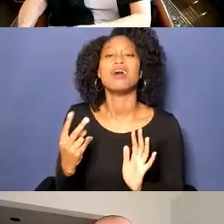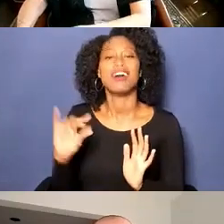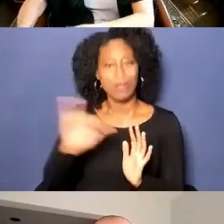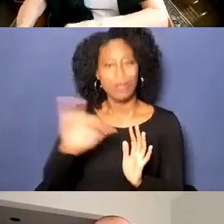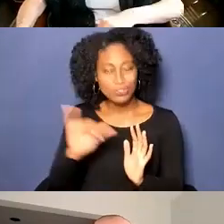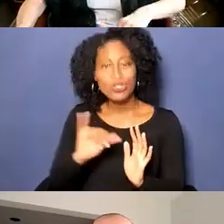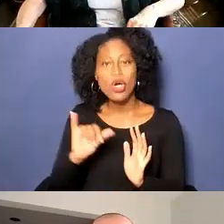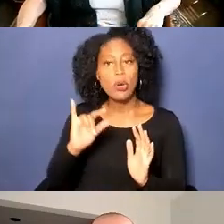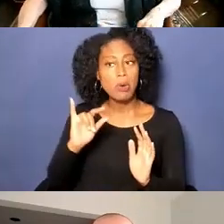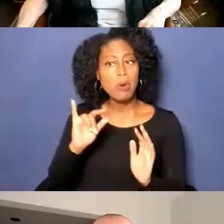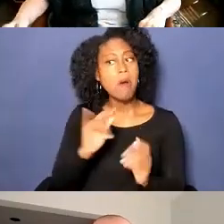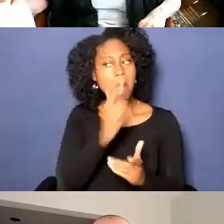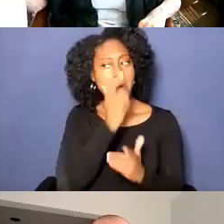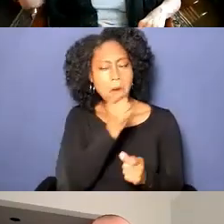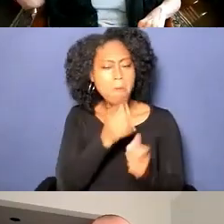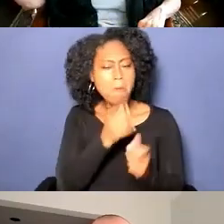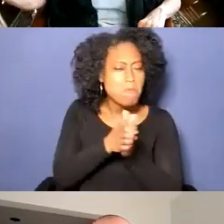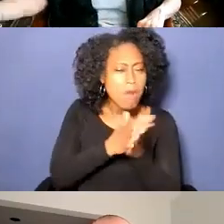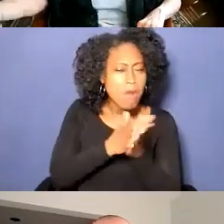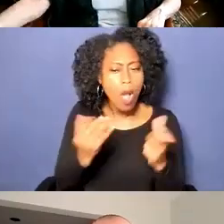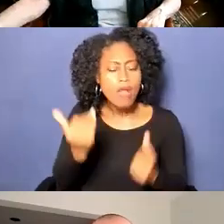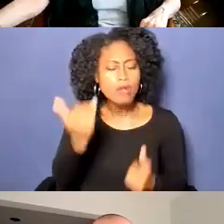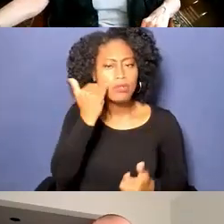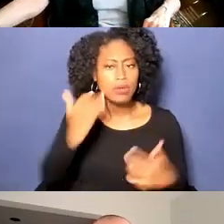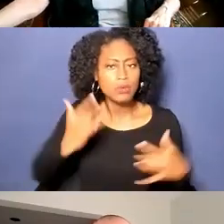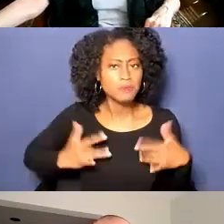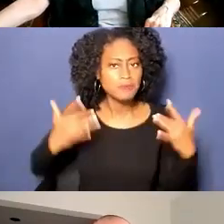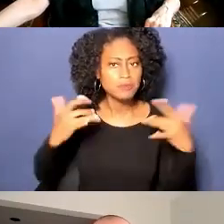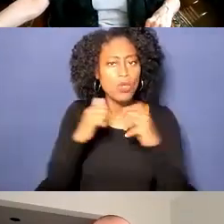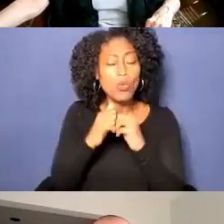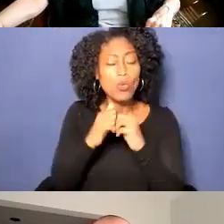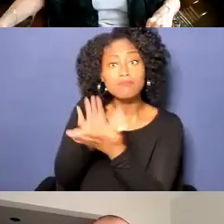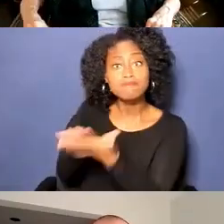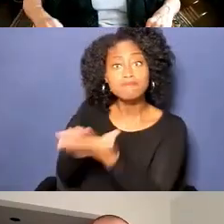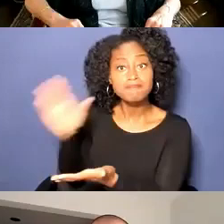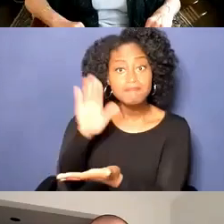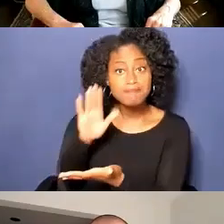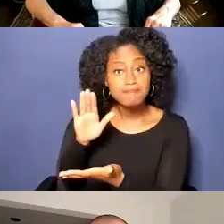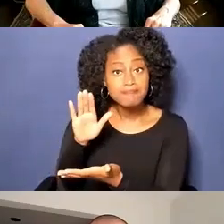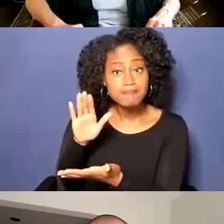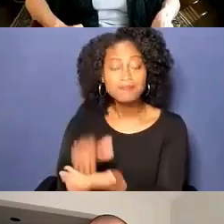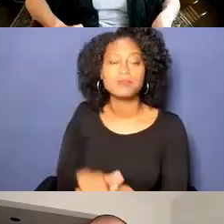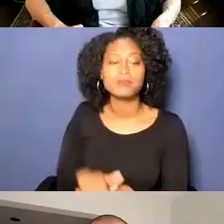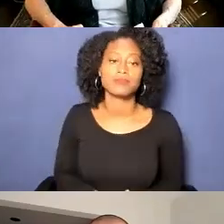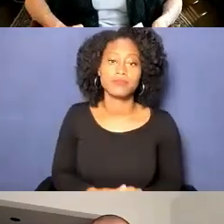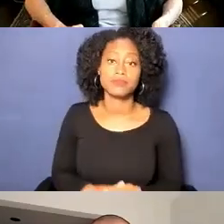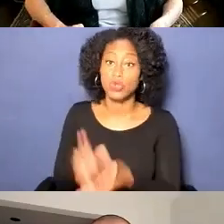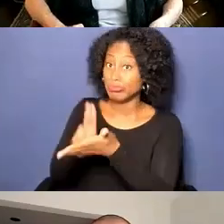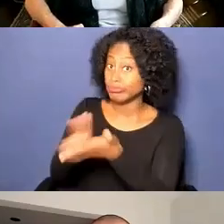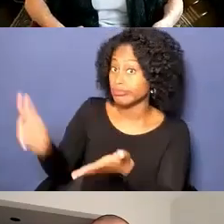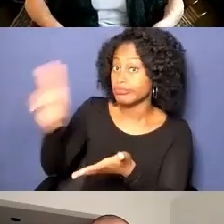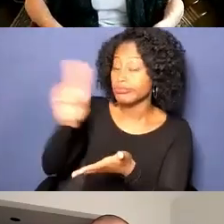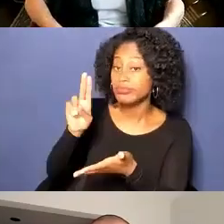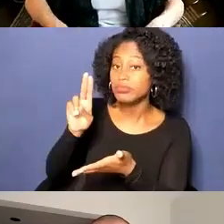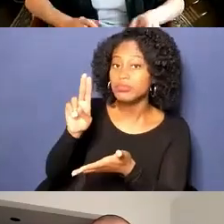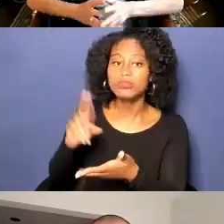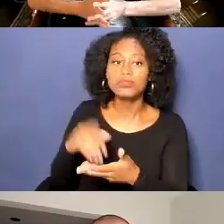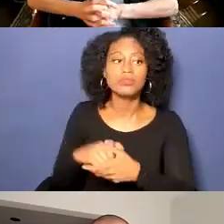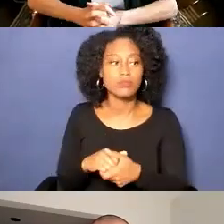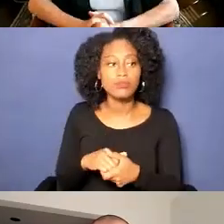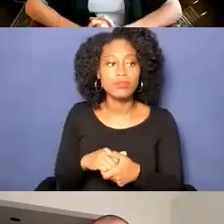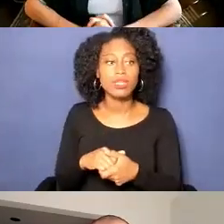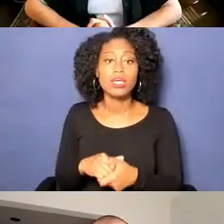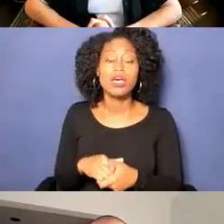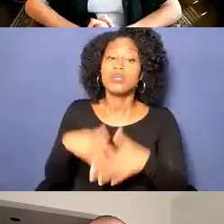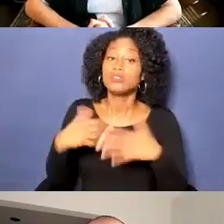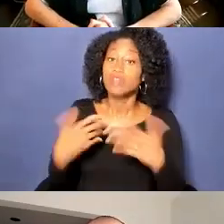very interested in what goes on in higher education and relies on iPads and a number of other data